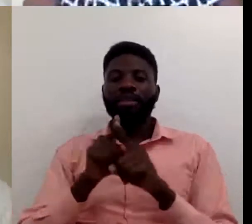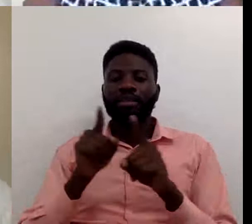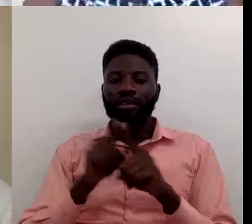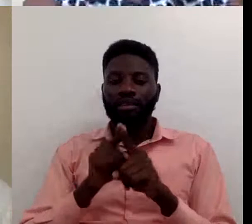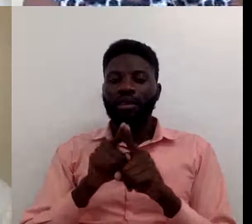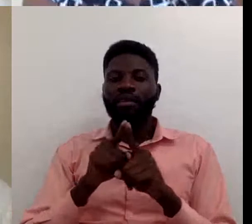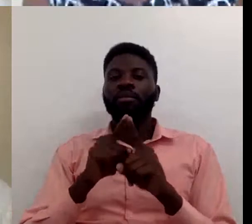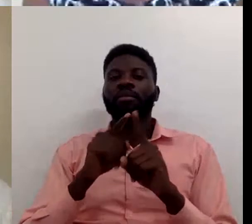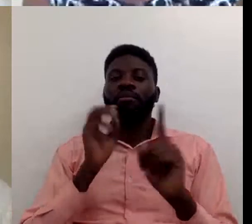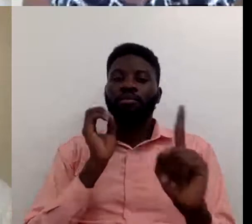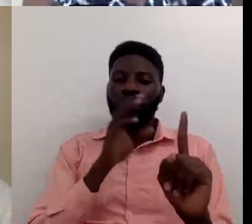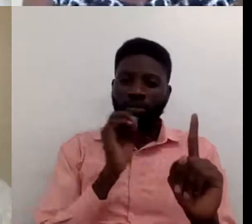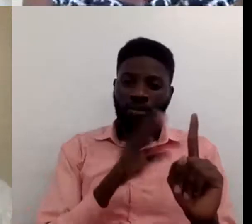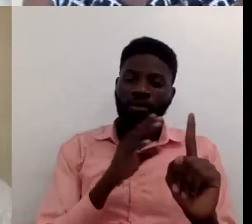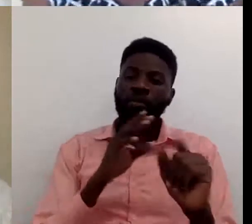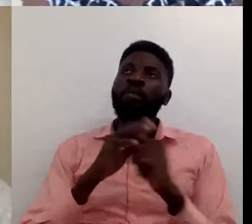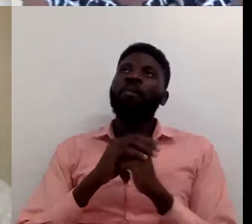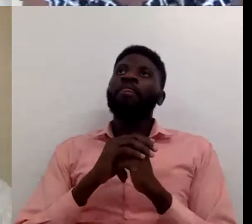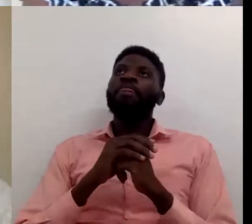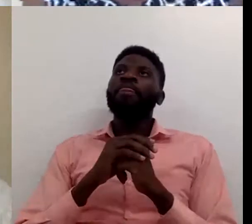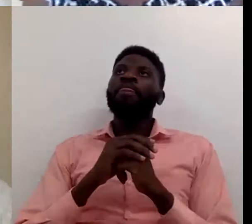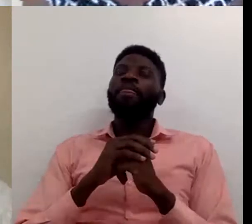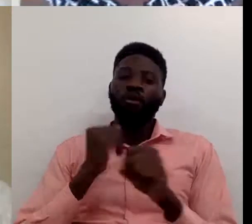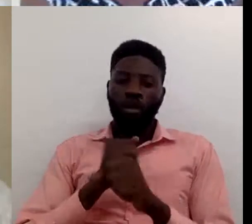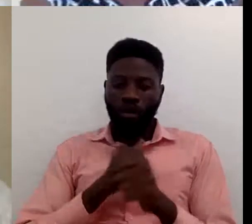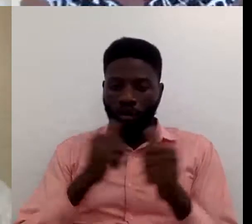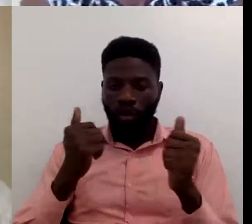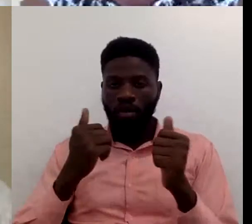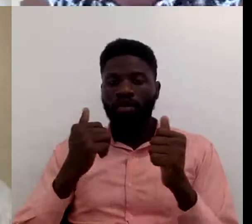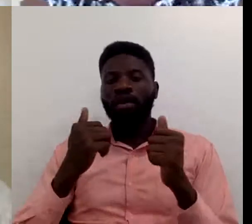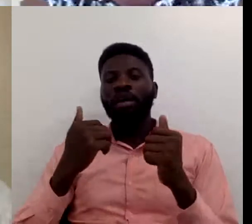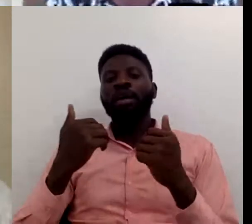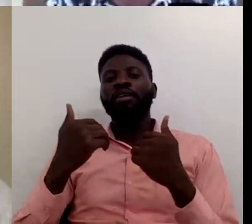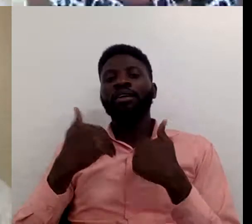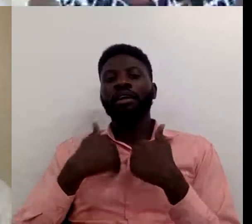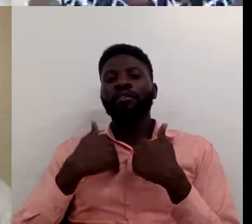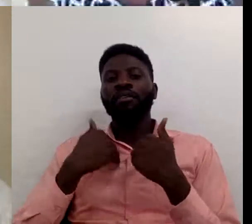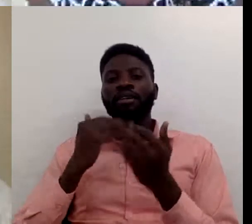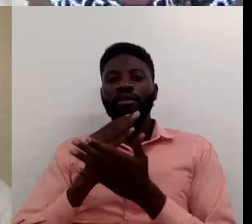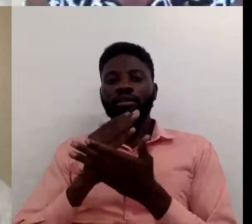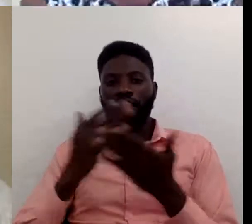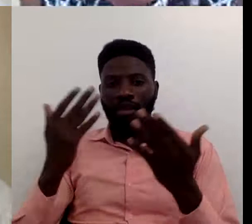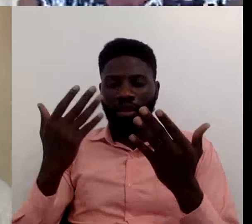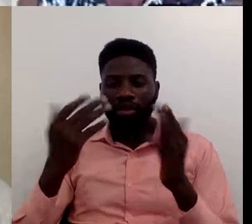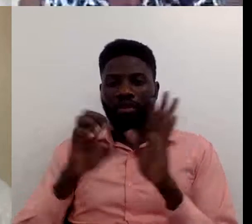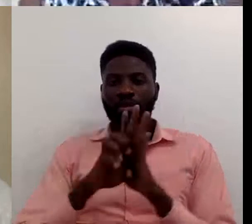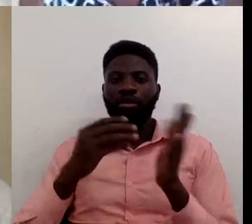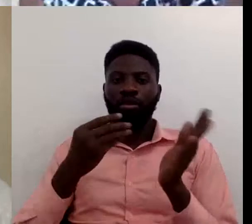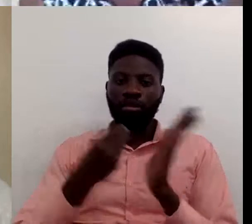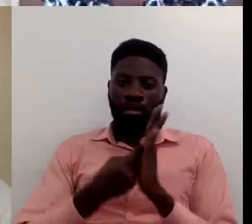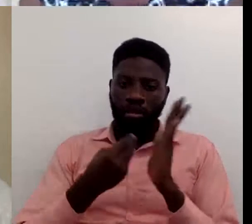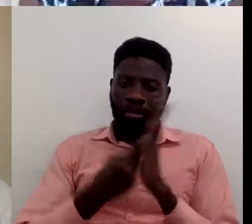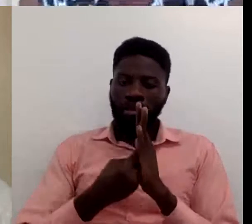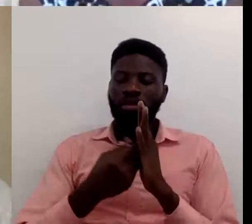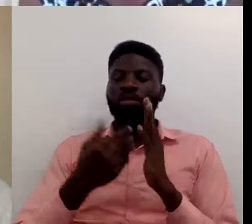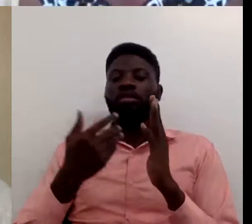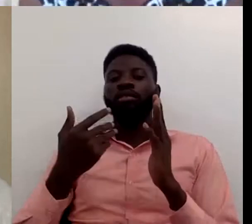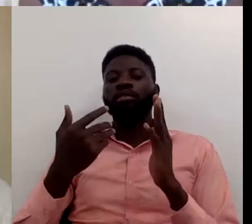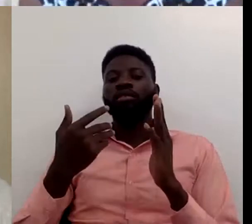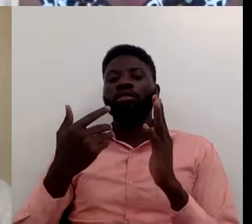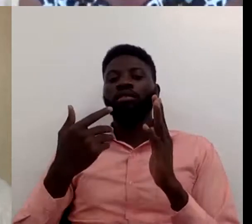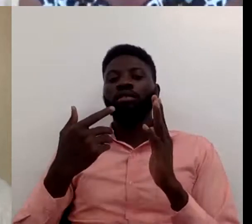very well for me. The things, let's say, for example, Binance. that's on crypto. I follow